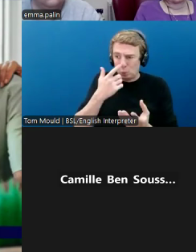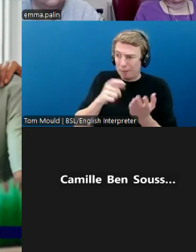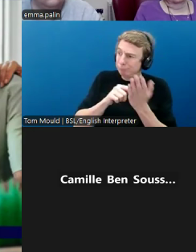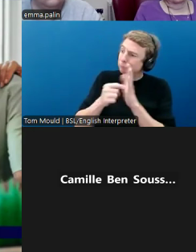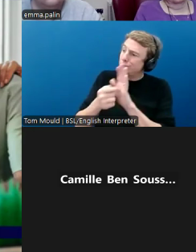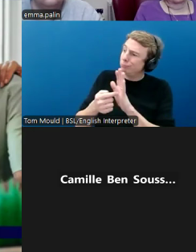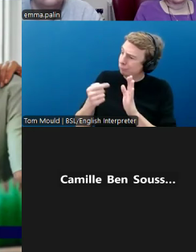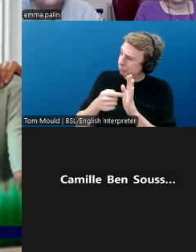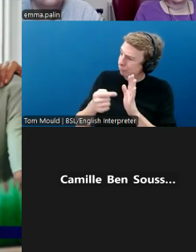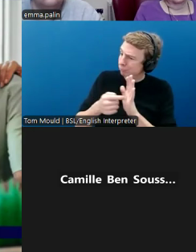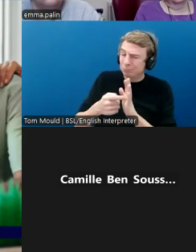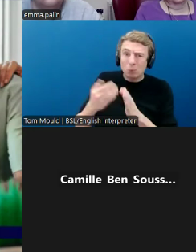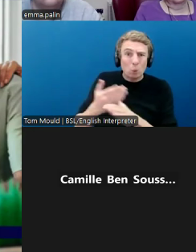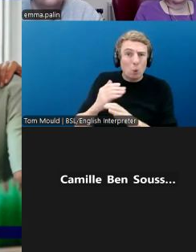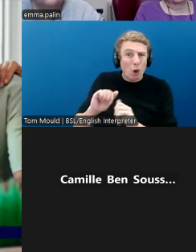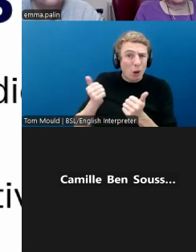deliver.